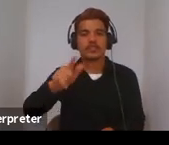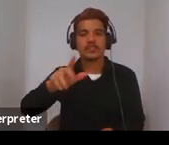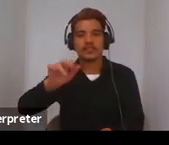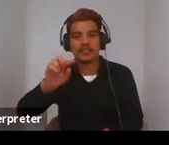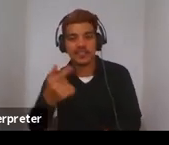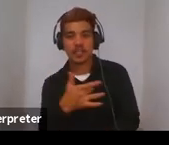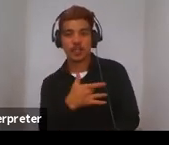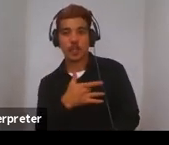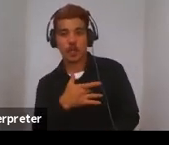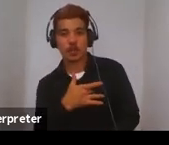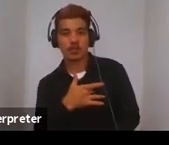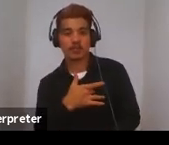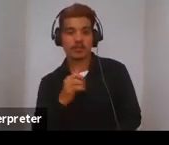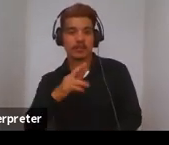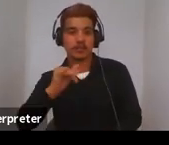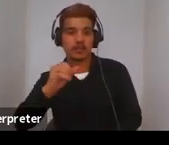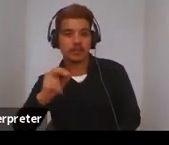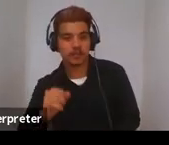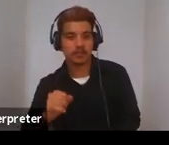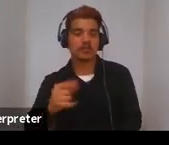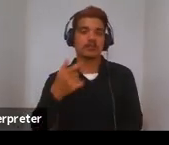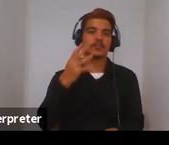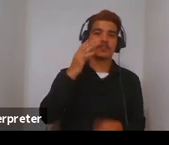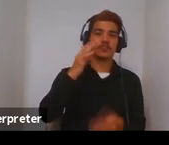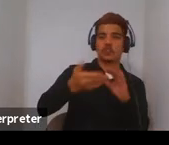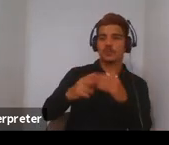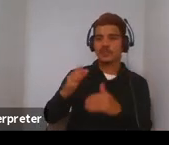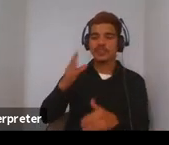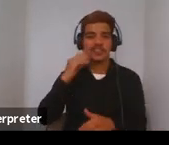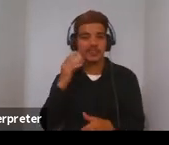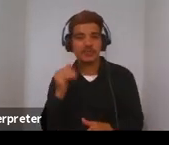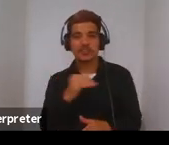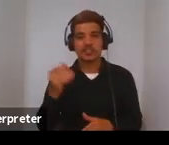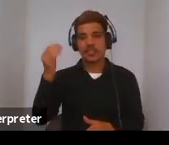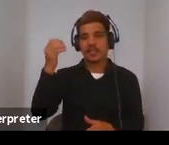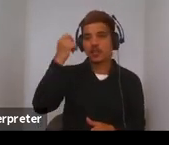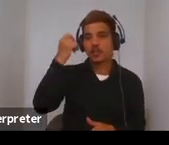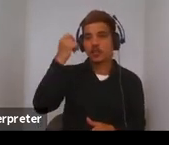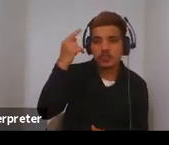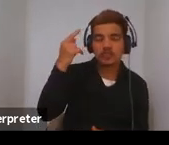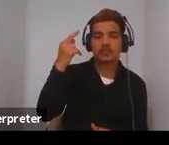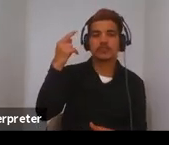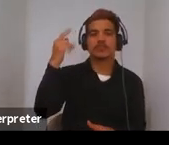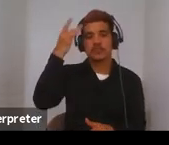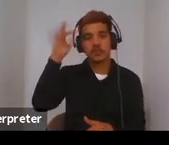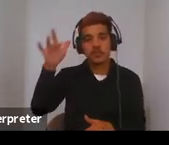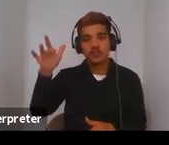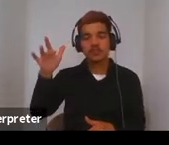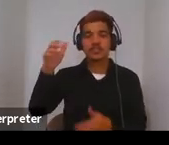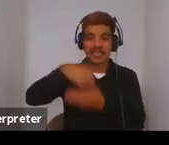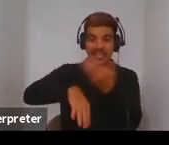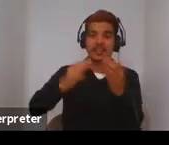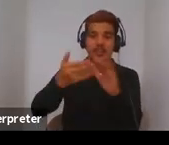that has community experience and knowledge about working on issues of sexual assault in the